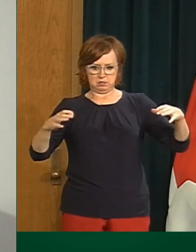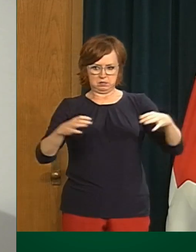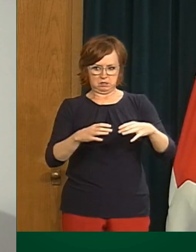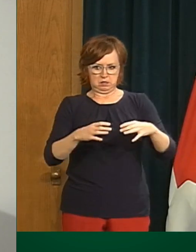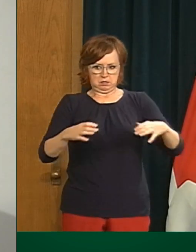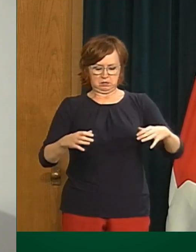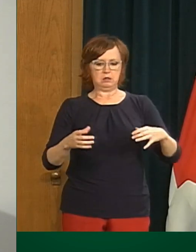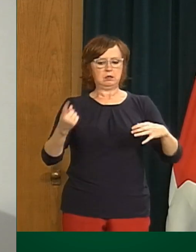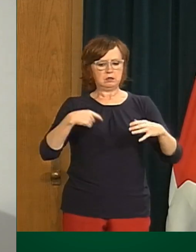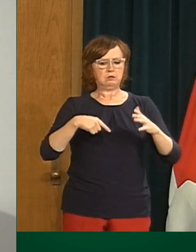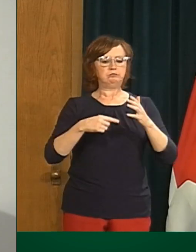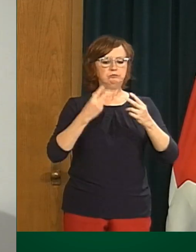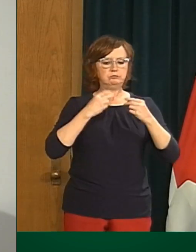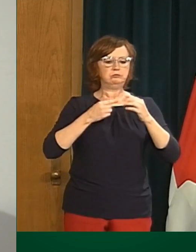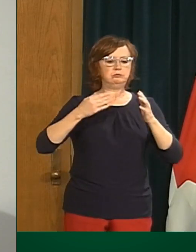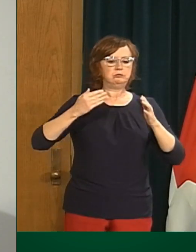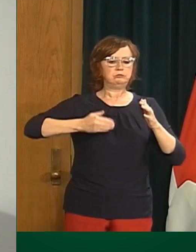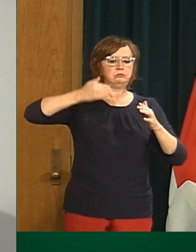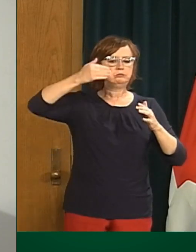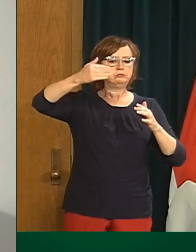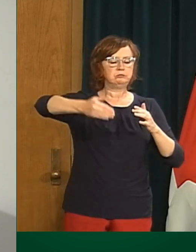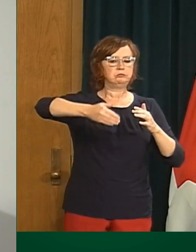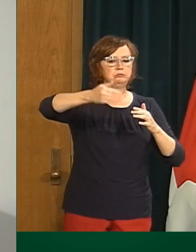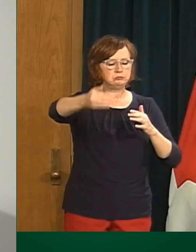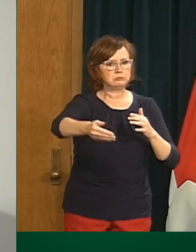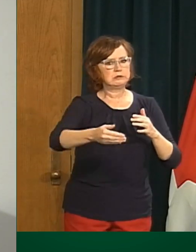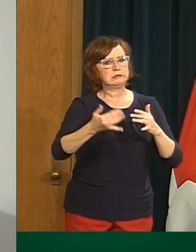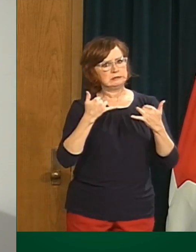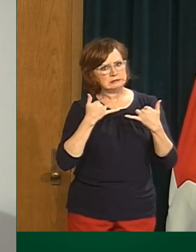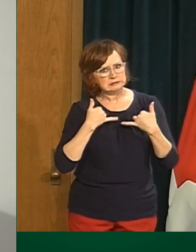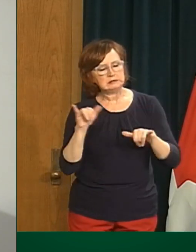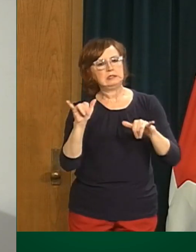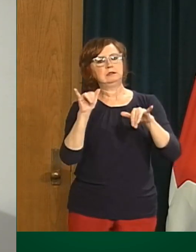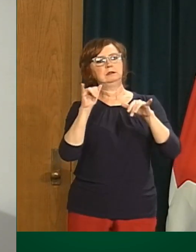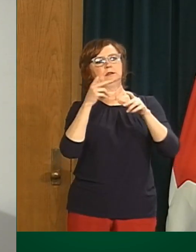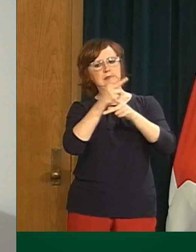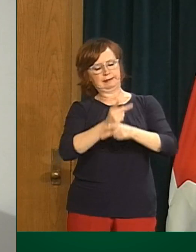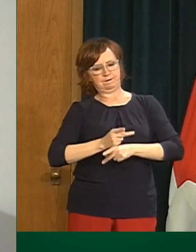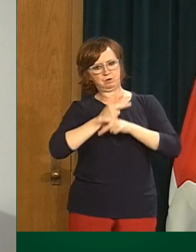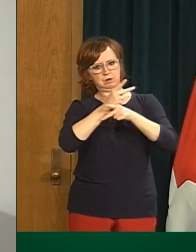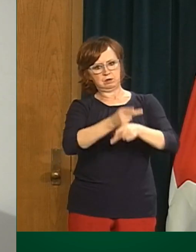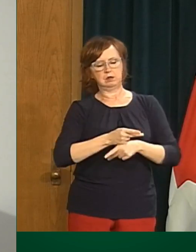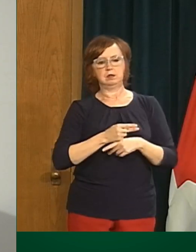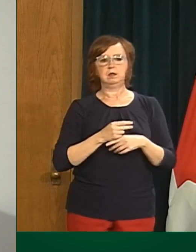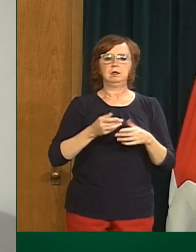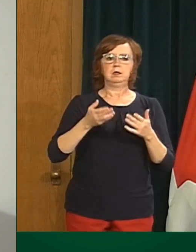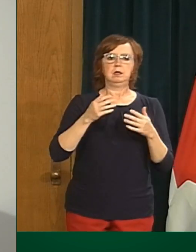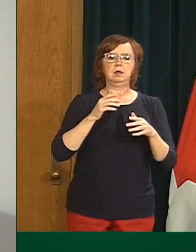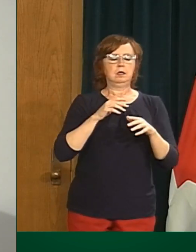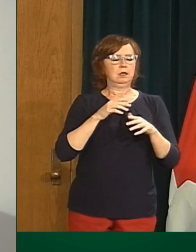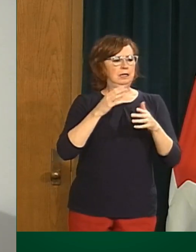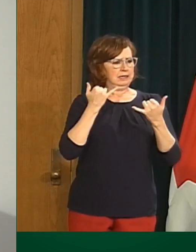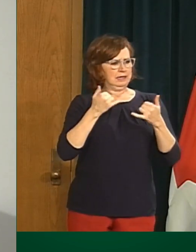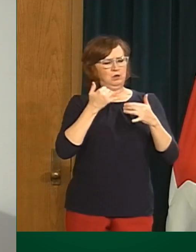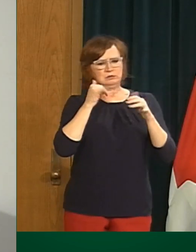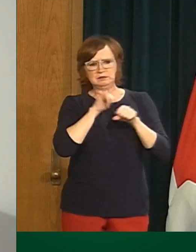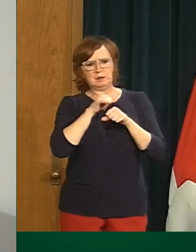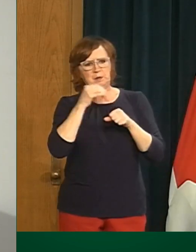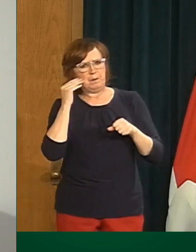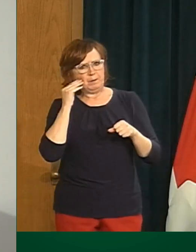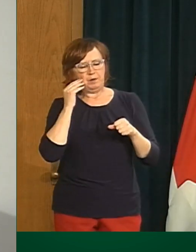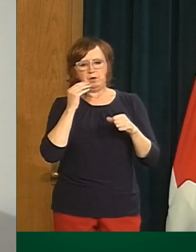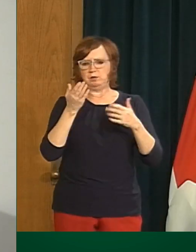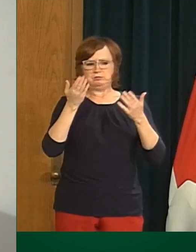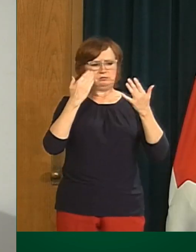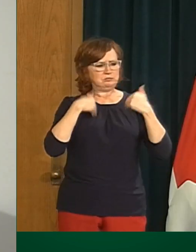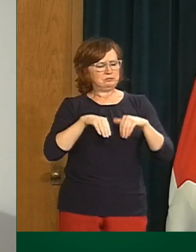get tested. I think we need to make sure that as spring and the warm weather comes, we don't ignore even mild symptoms of a